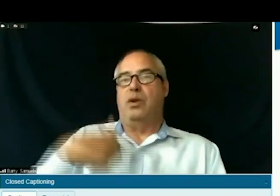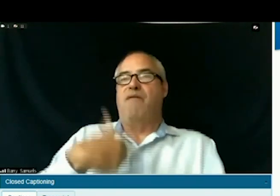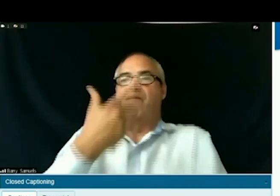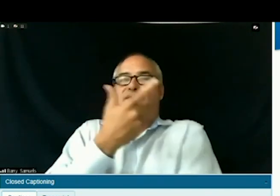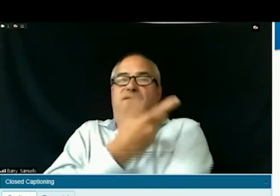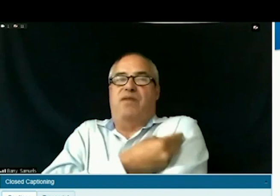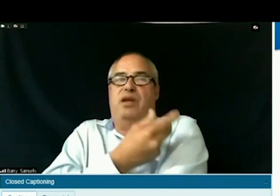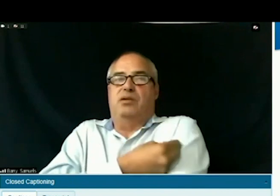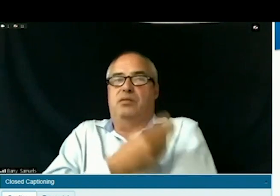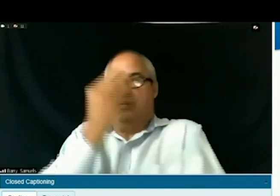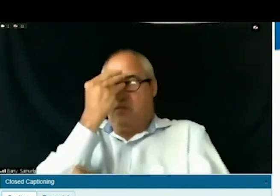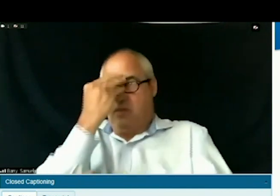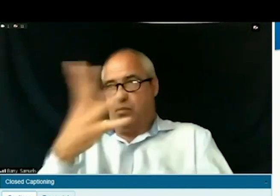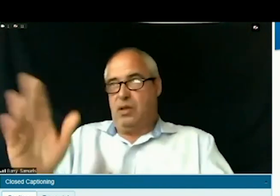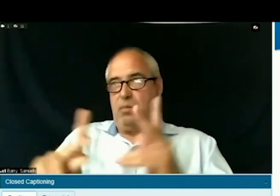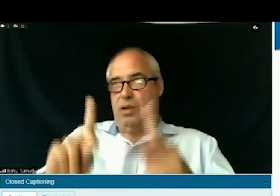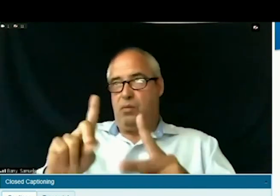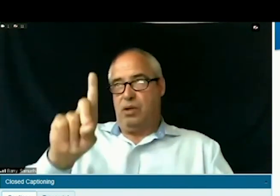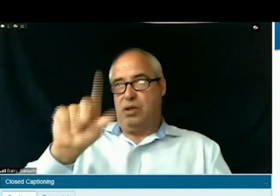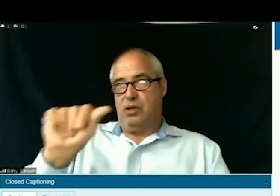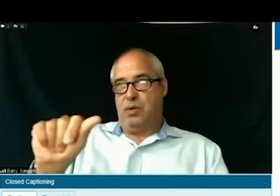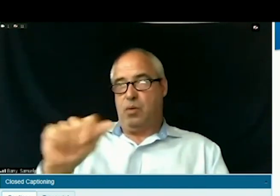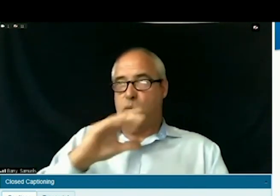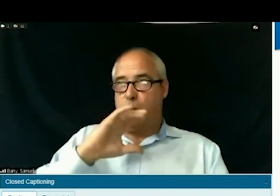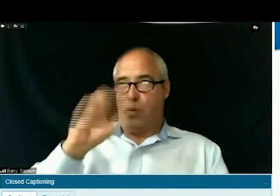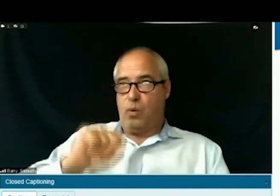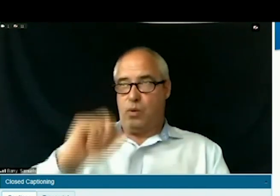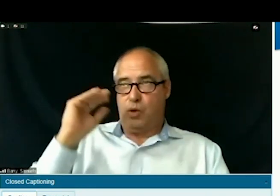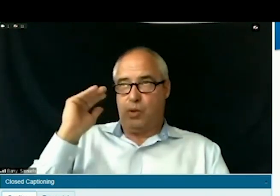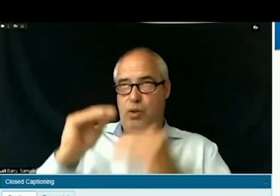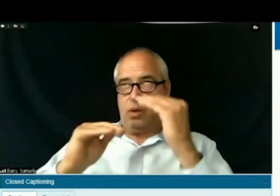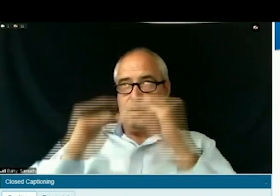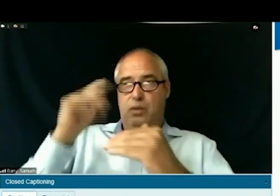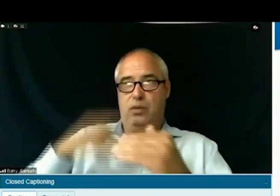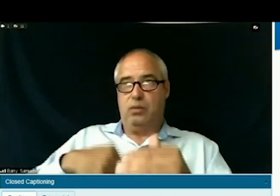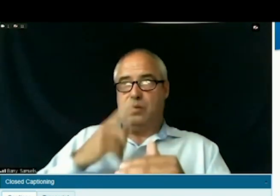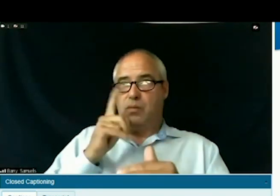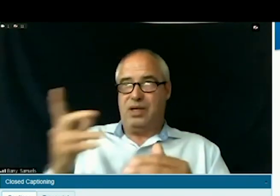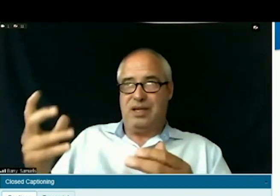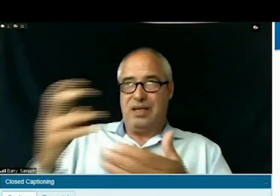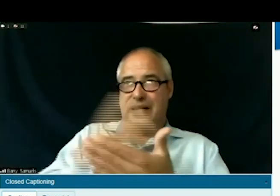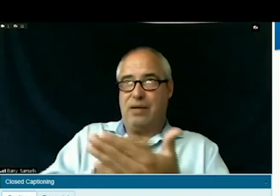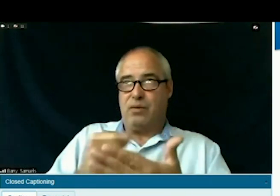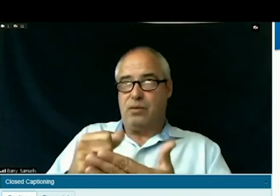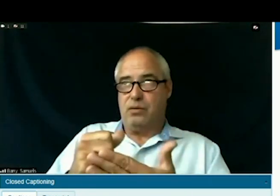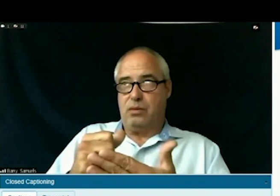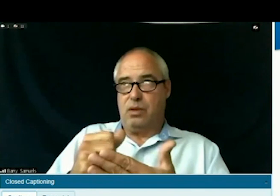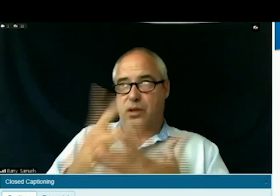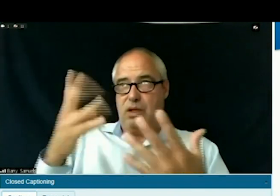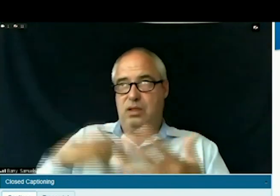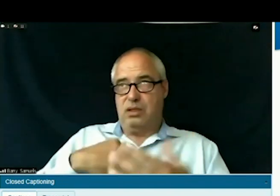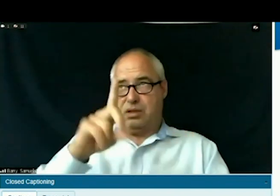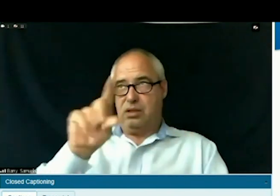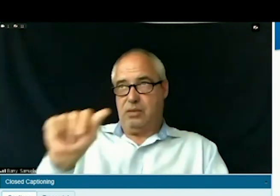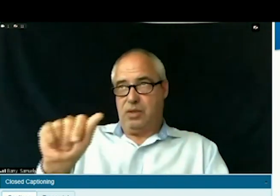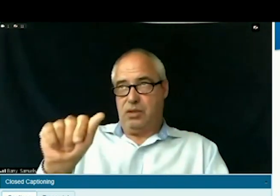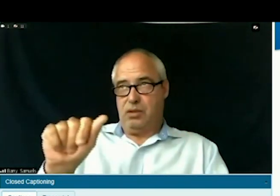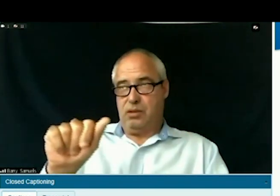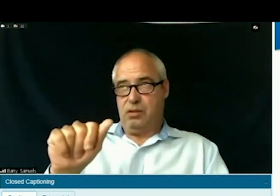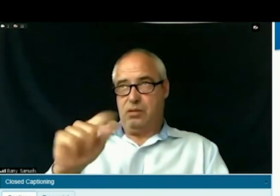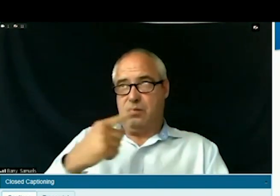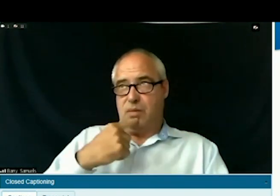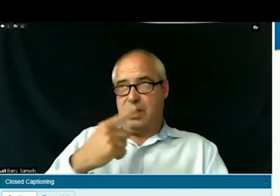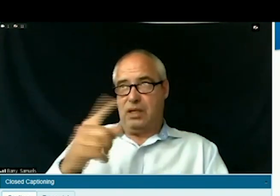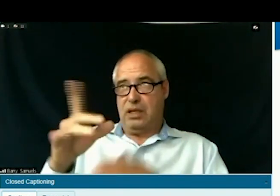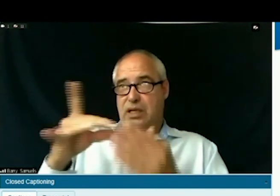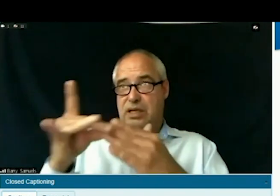Information Collaborative for people with disabilities and older adults. And we, just kind of gathered lots of disability and aging leaders and said,